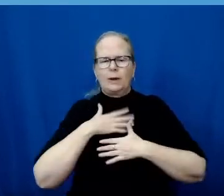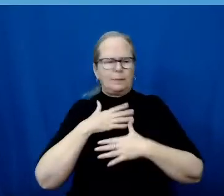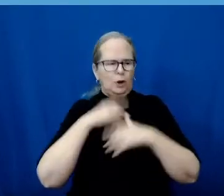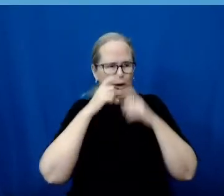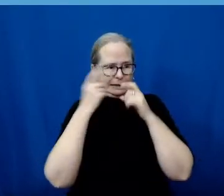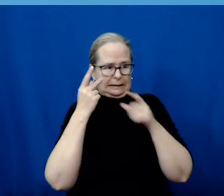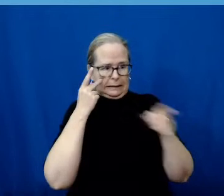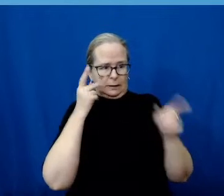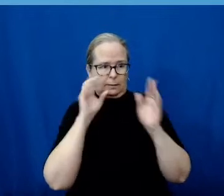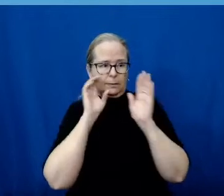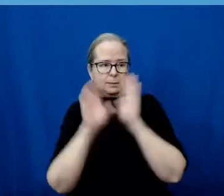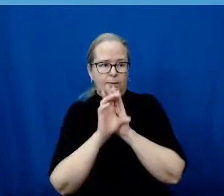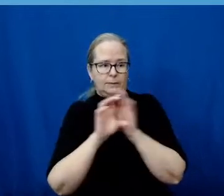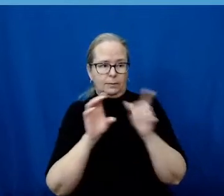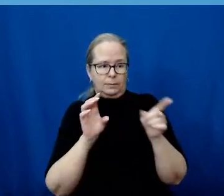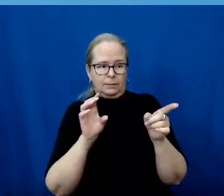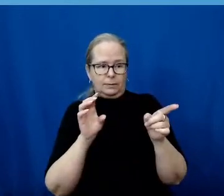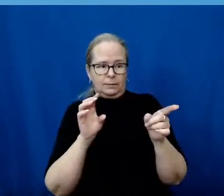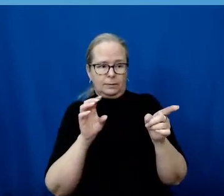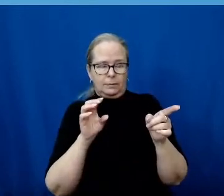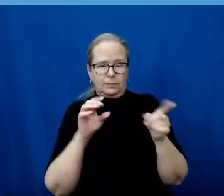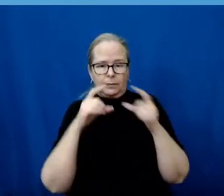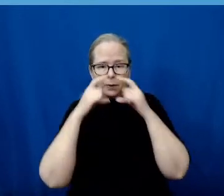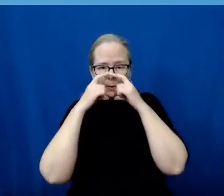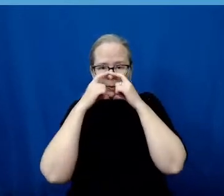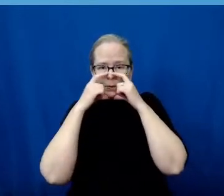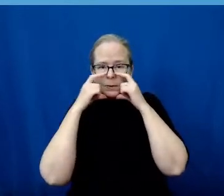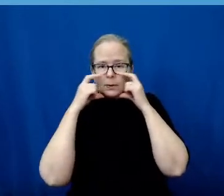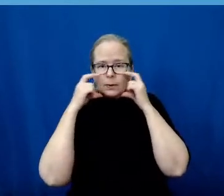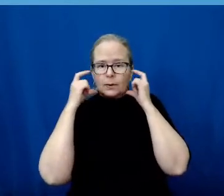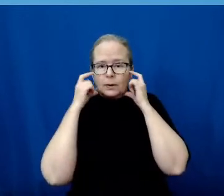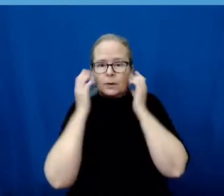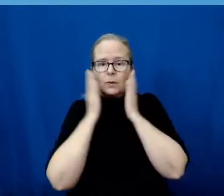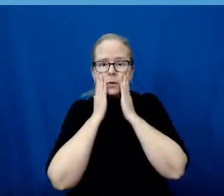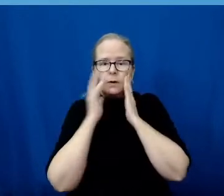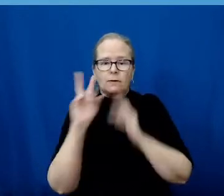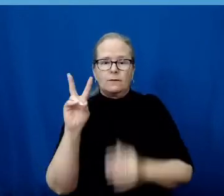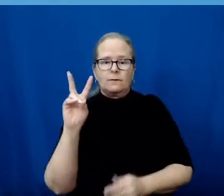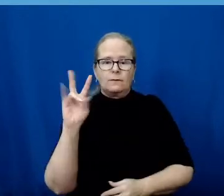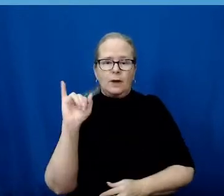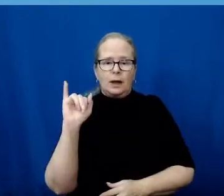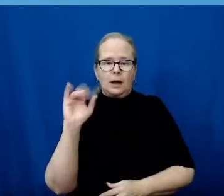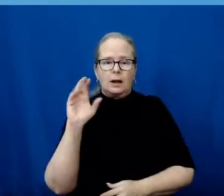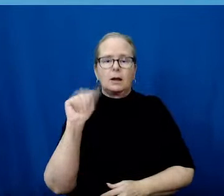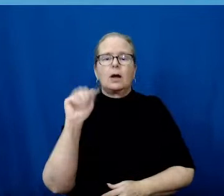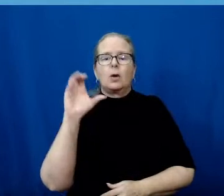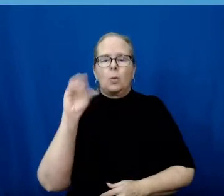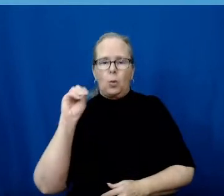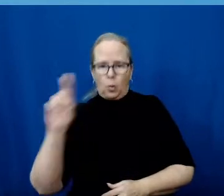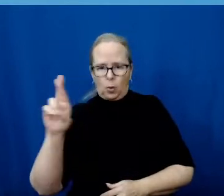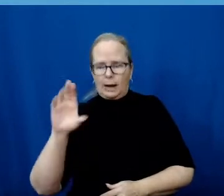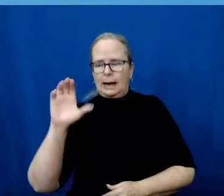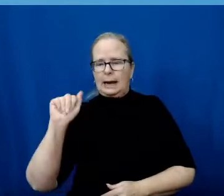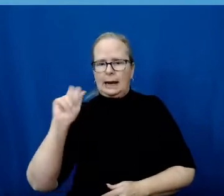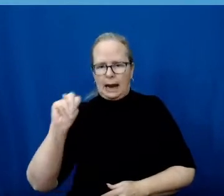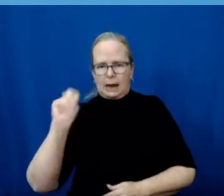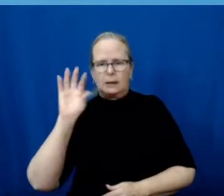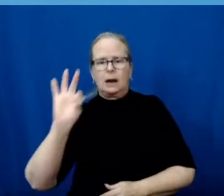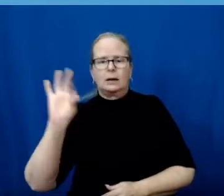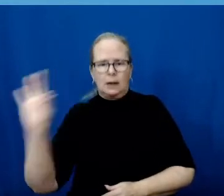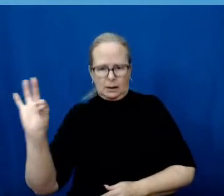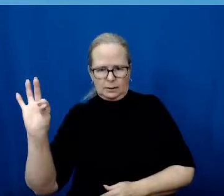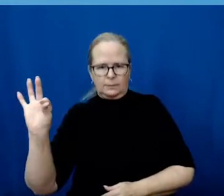made in BC. But there's lots of great options out there. So just wearing a respirator whenever she came out of